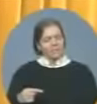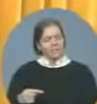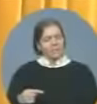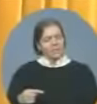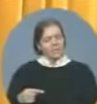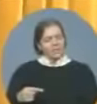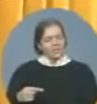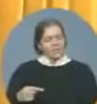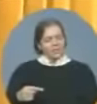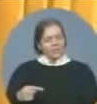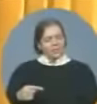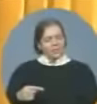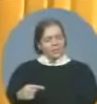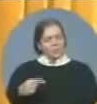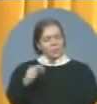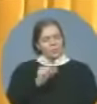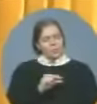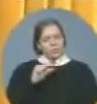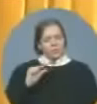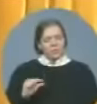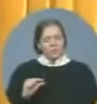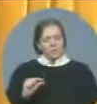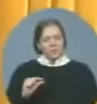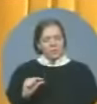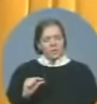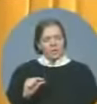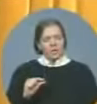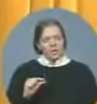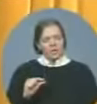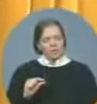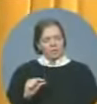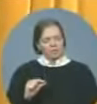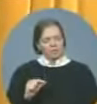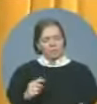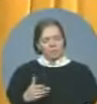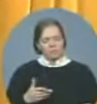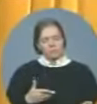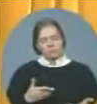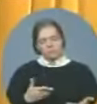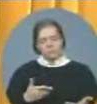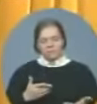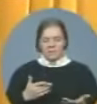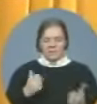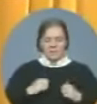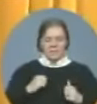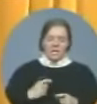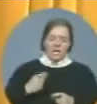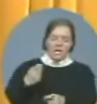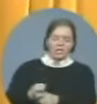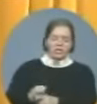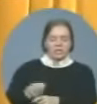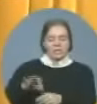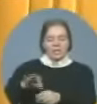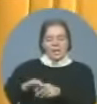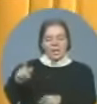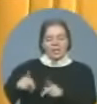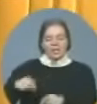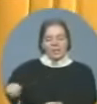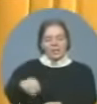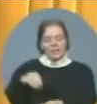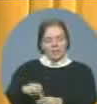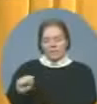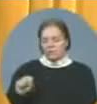of Surrey can be bought, let alone Mr. Cadman, when two shady operatives of this Conservative Party offered a bribe